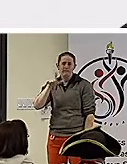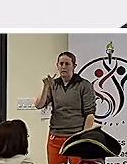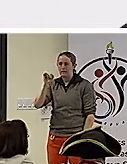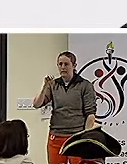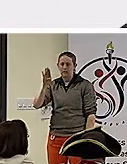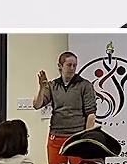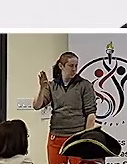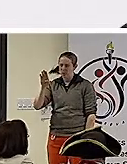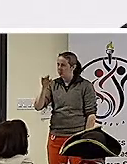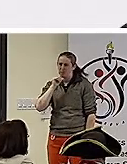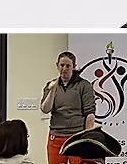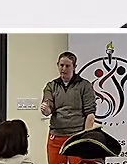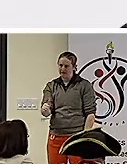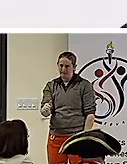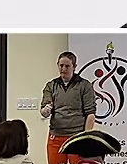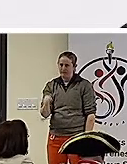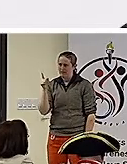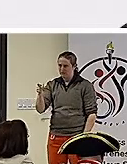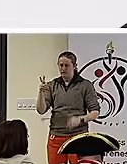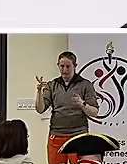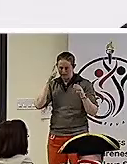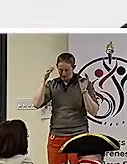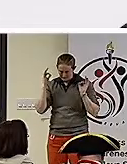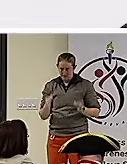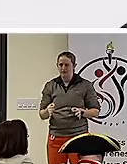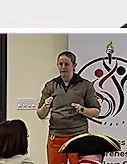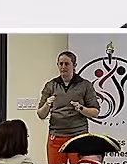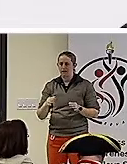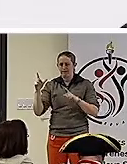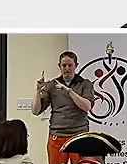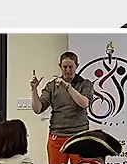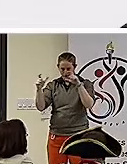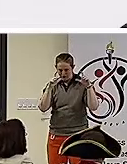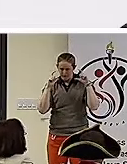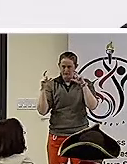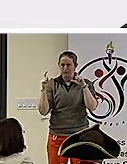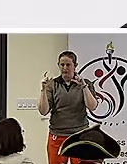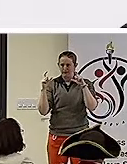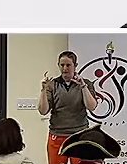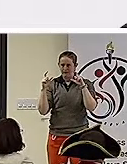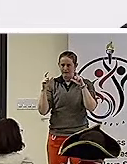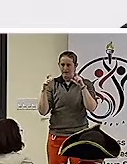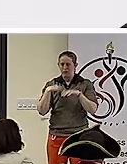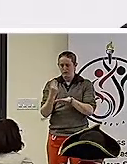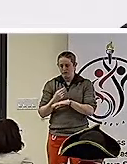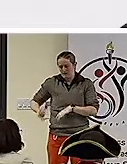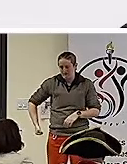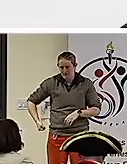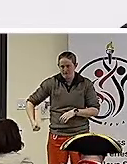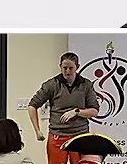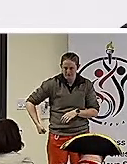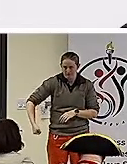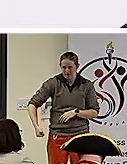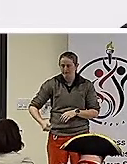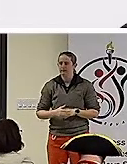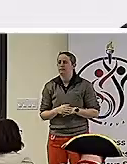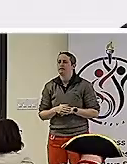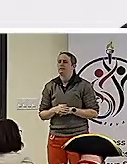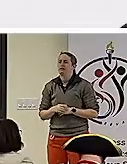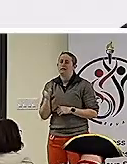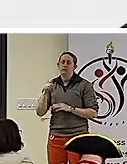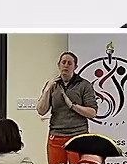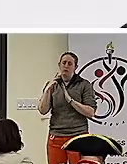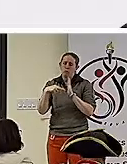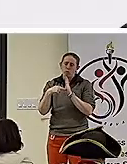of professional photography, shooting a camera in all weather with the support of a crutch. Joe has been a role model for persons